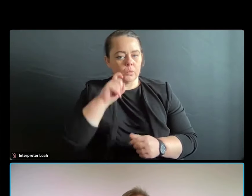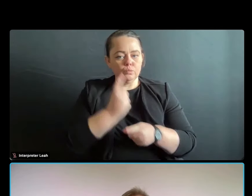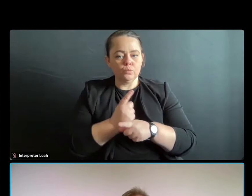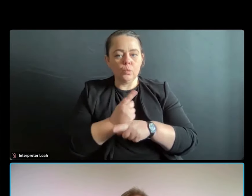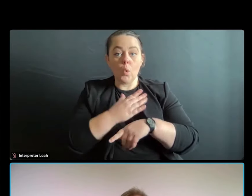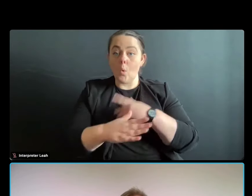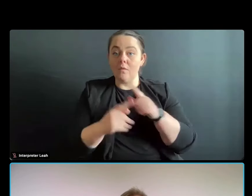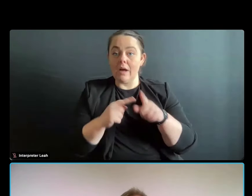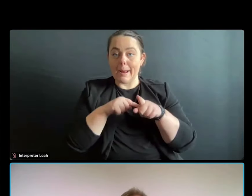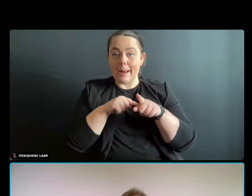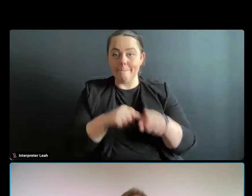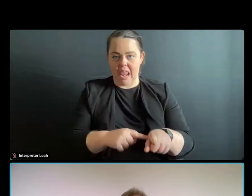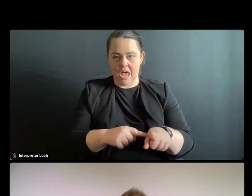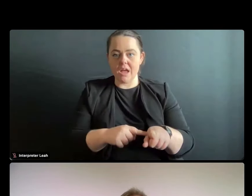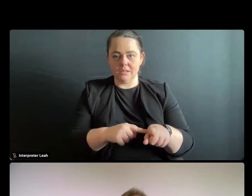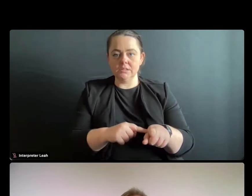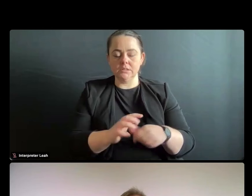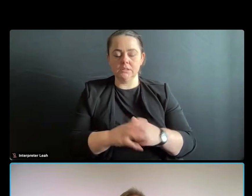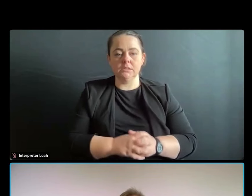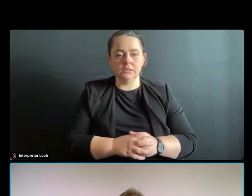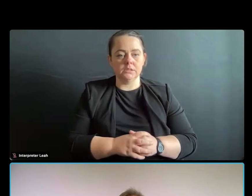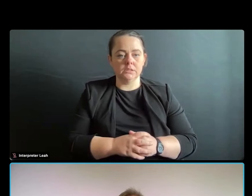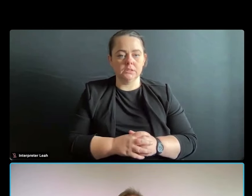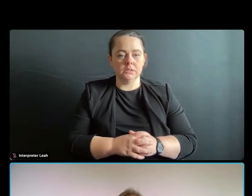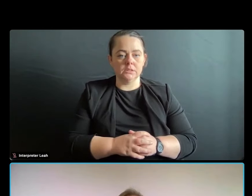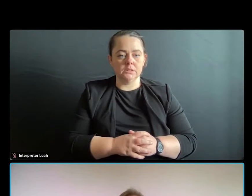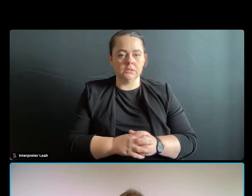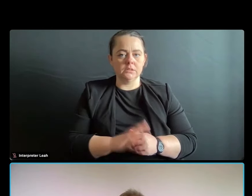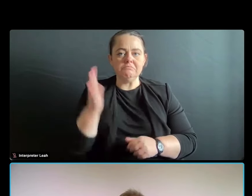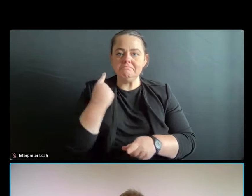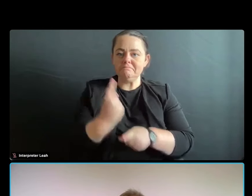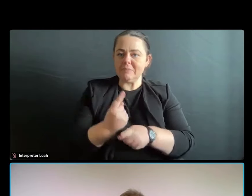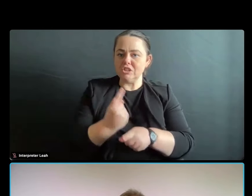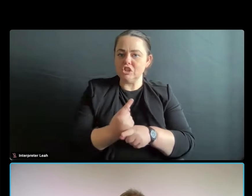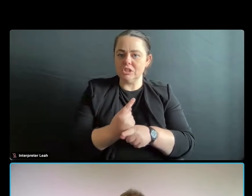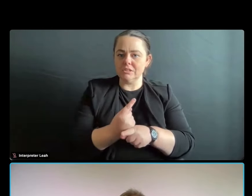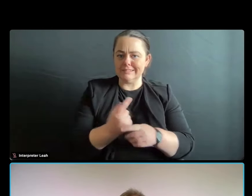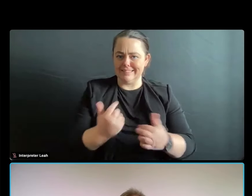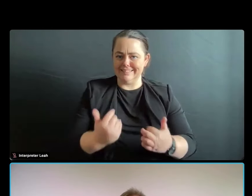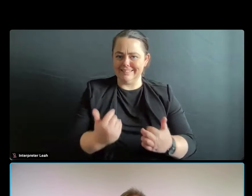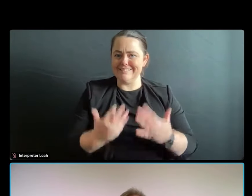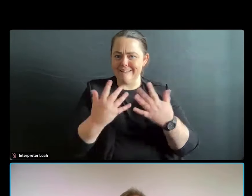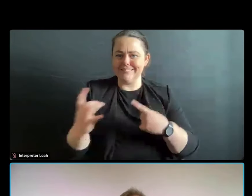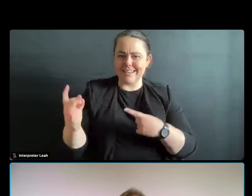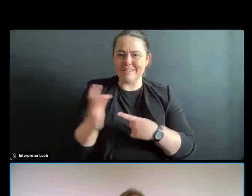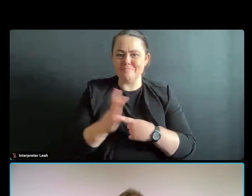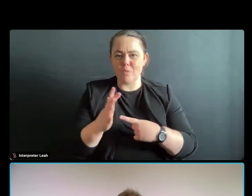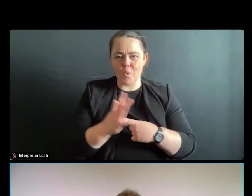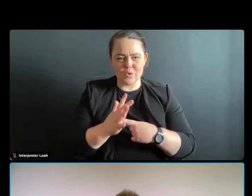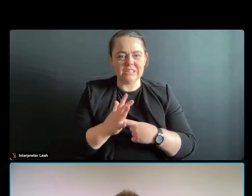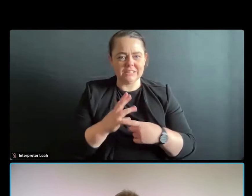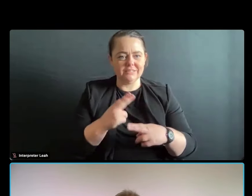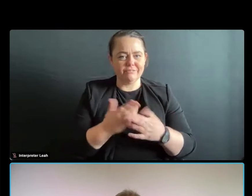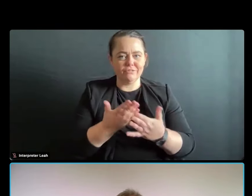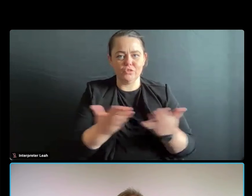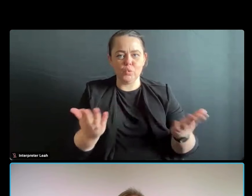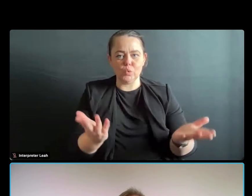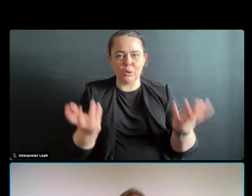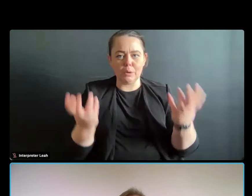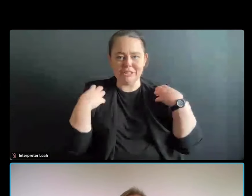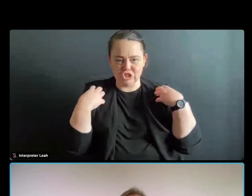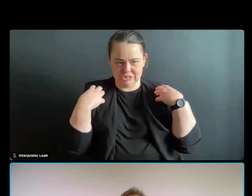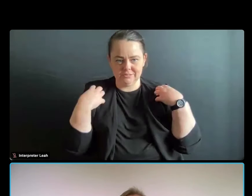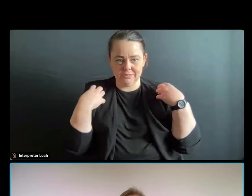compliance in this space. So, as I mentioned, getting this data is important to the Commission for the protection of